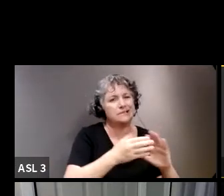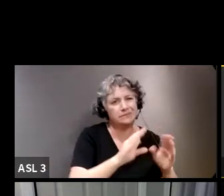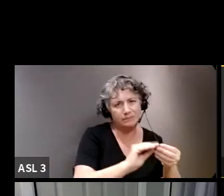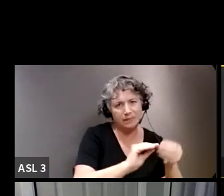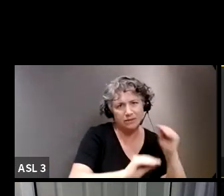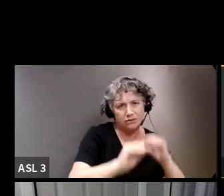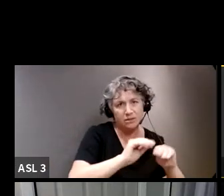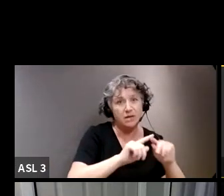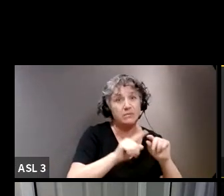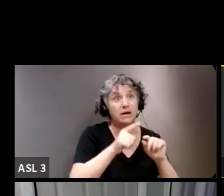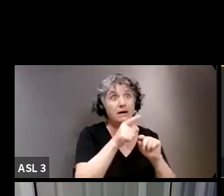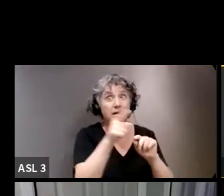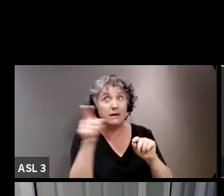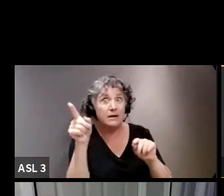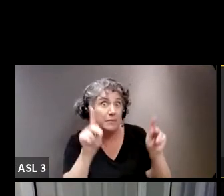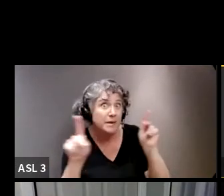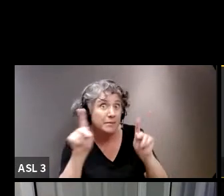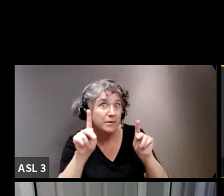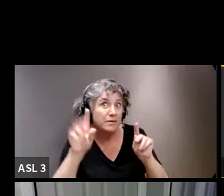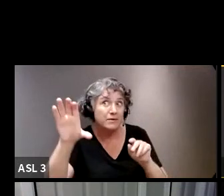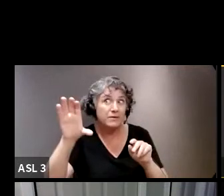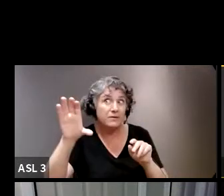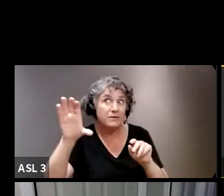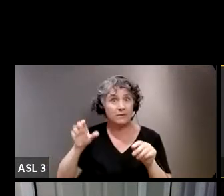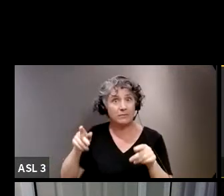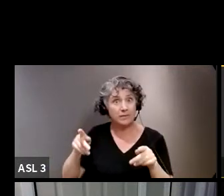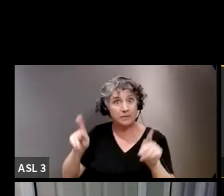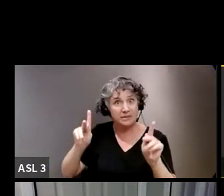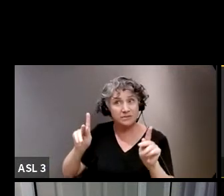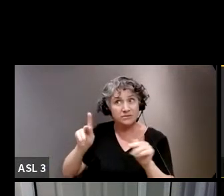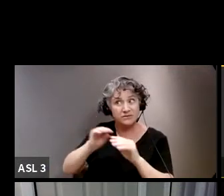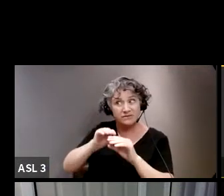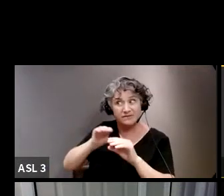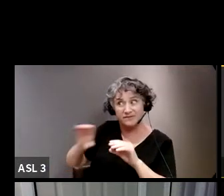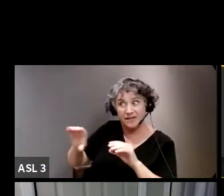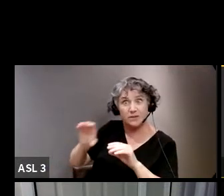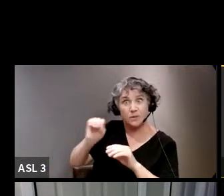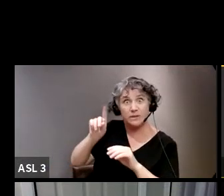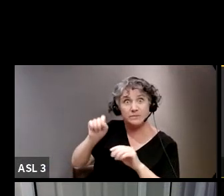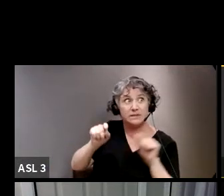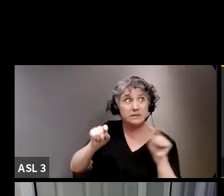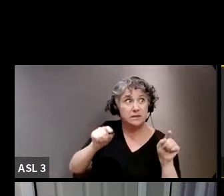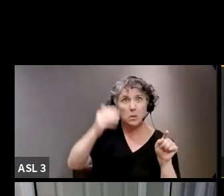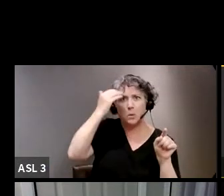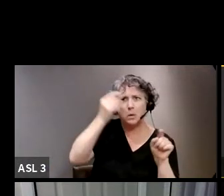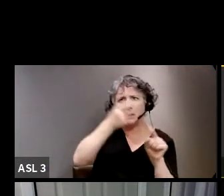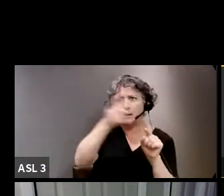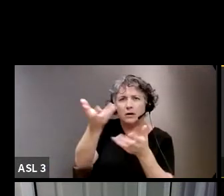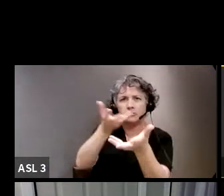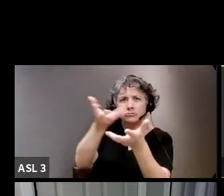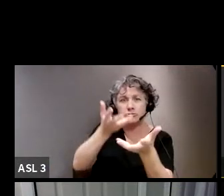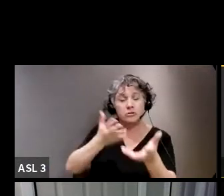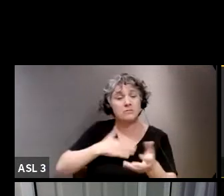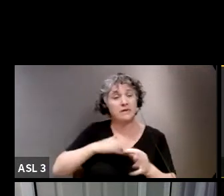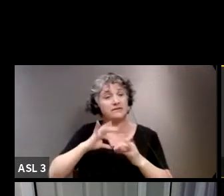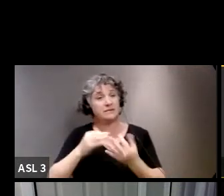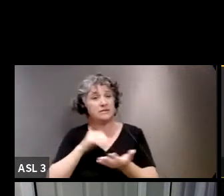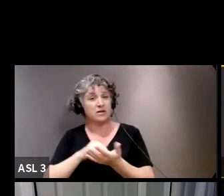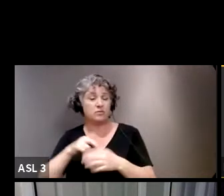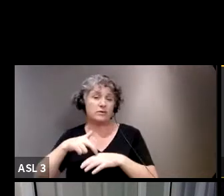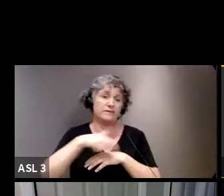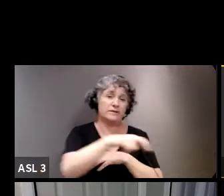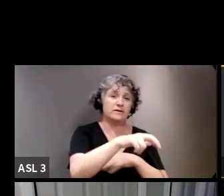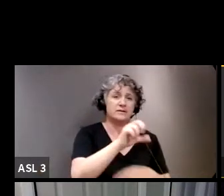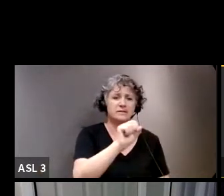positions to fund odsp um so although my doctor has referred me to solace which is a